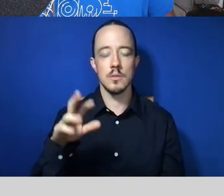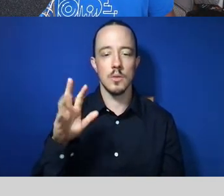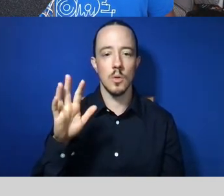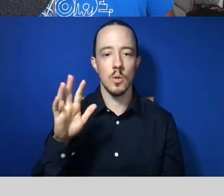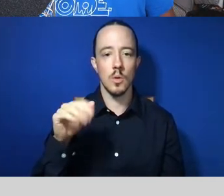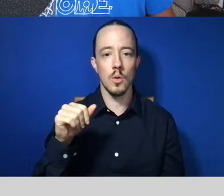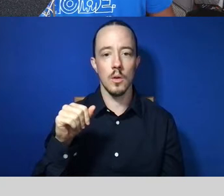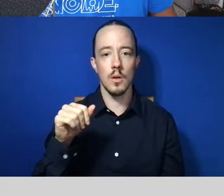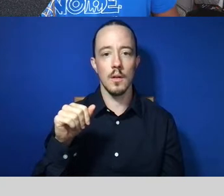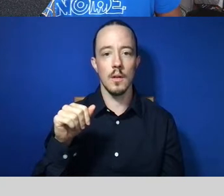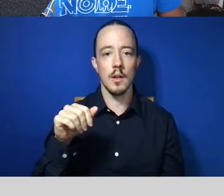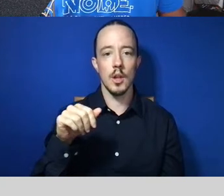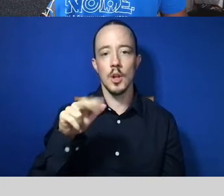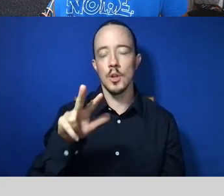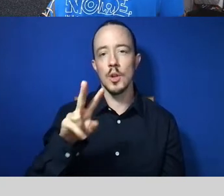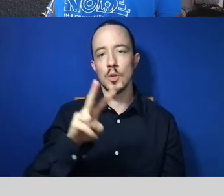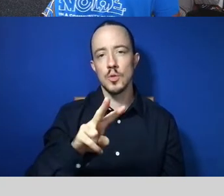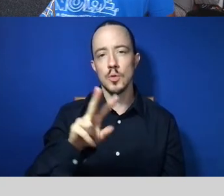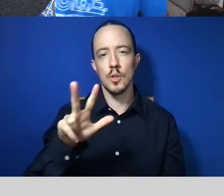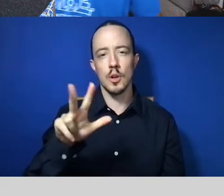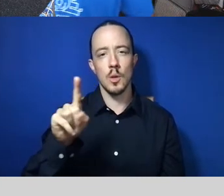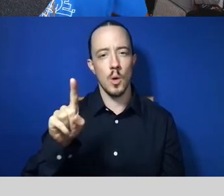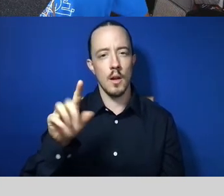is a 23 or